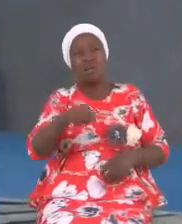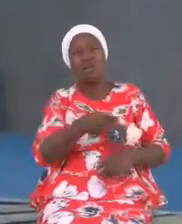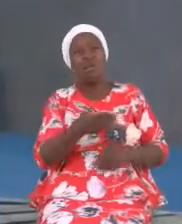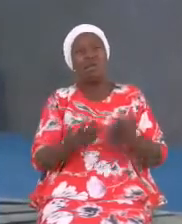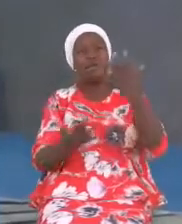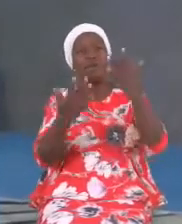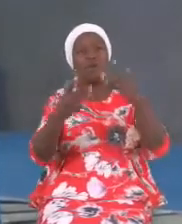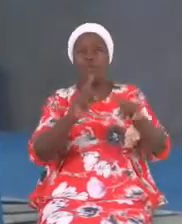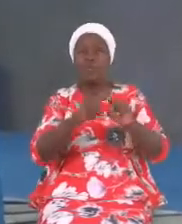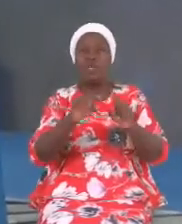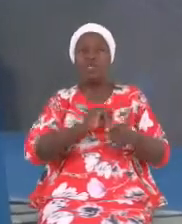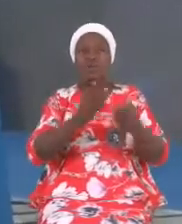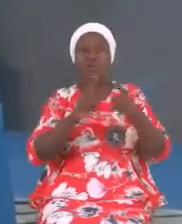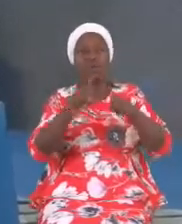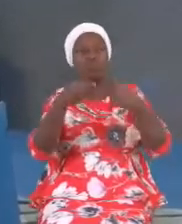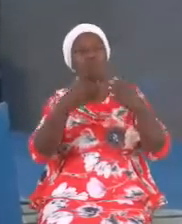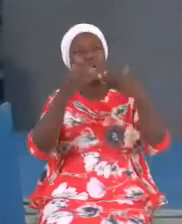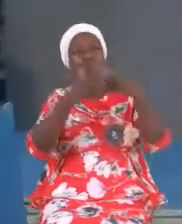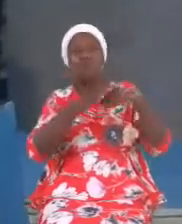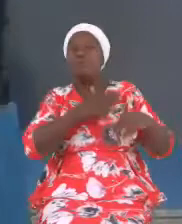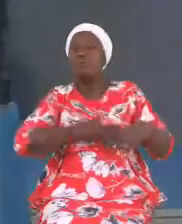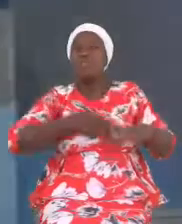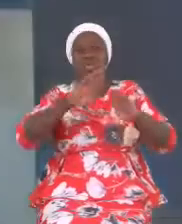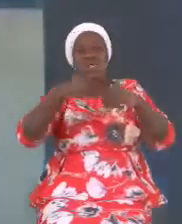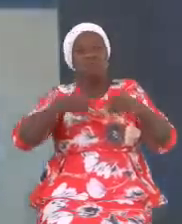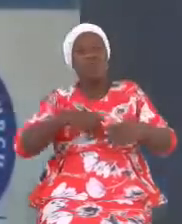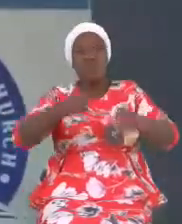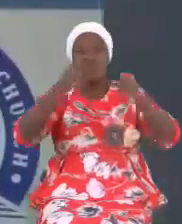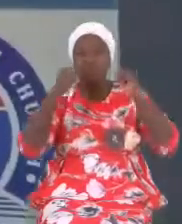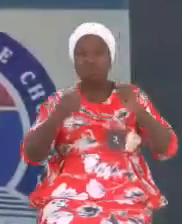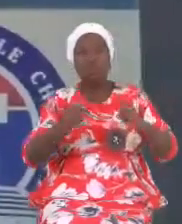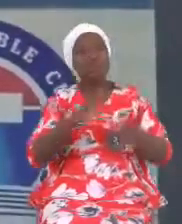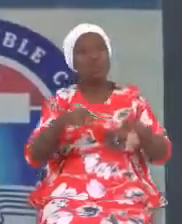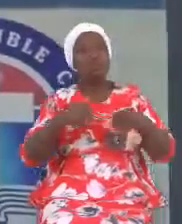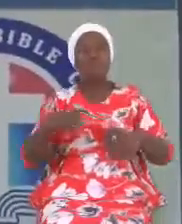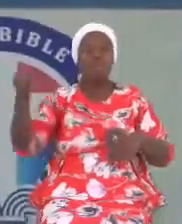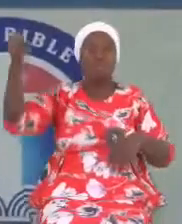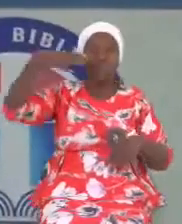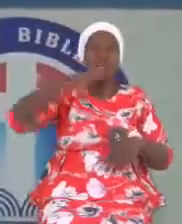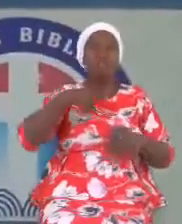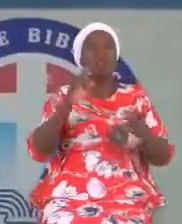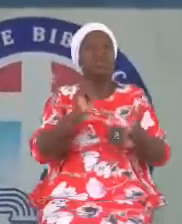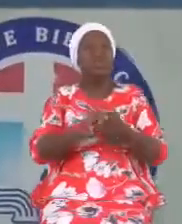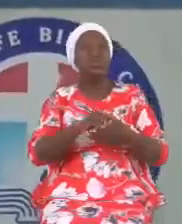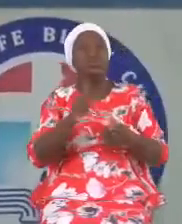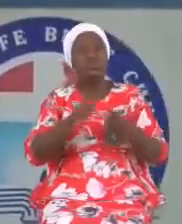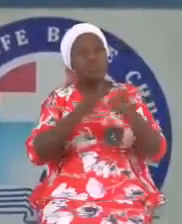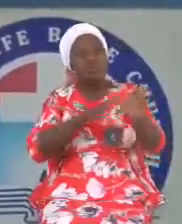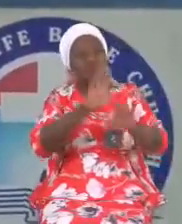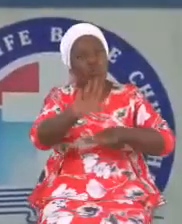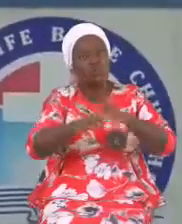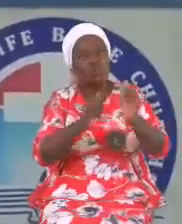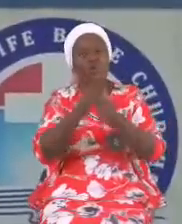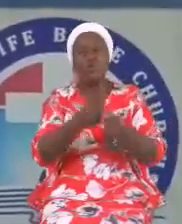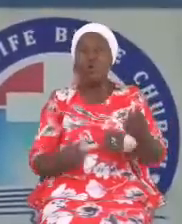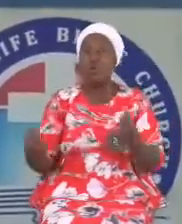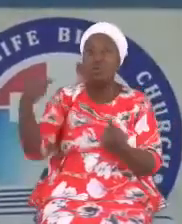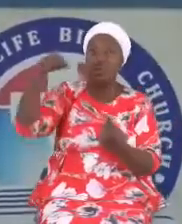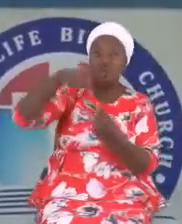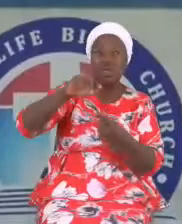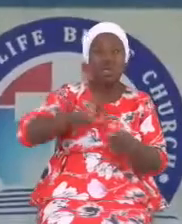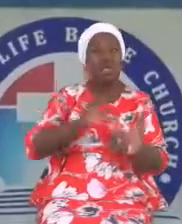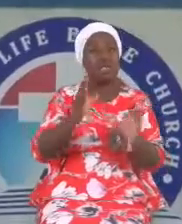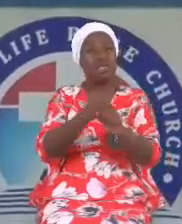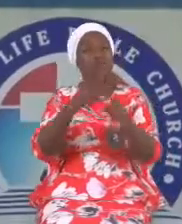to walk with you until I get to heaven and live in heaven for